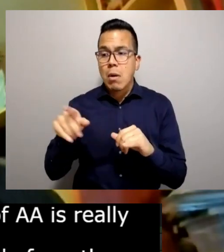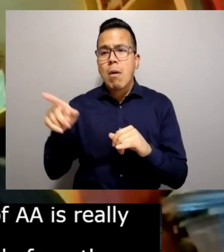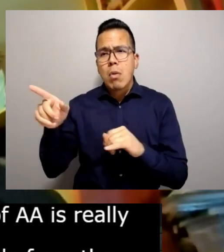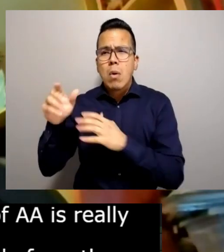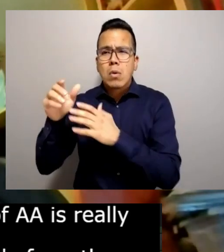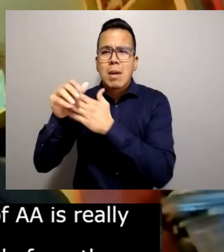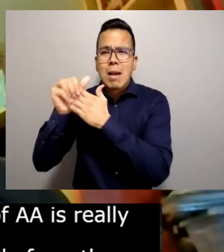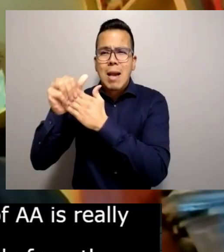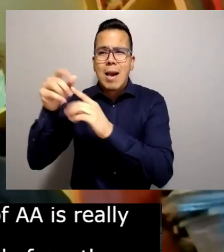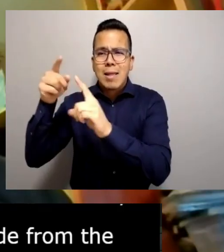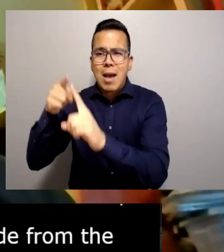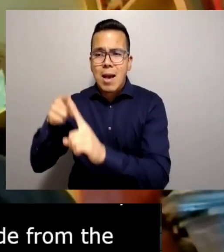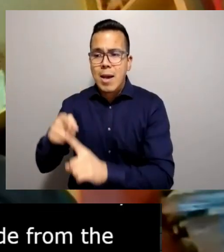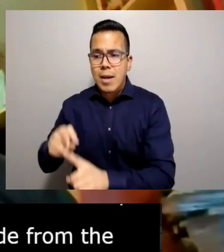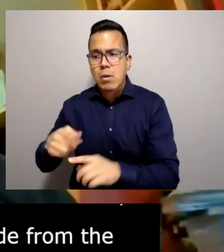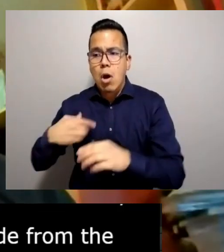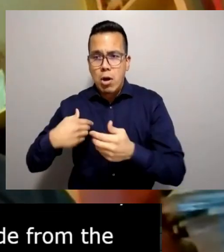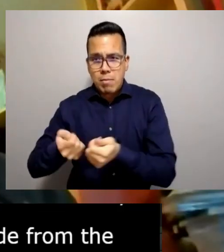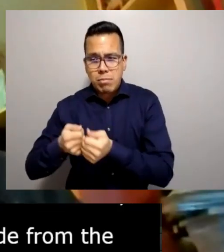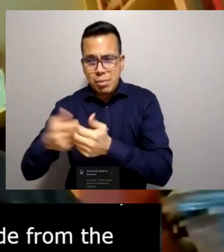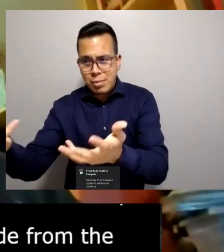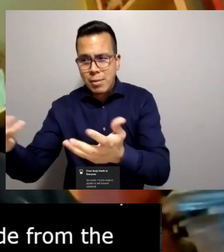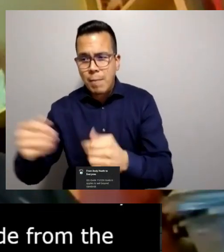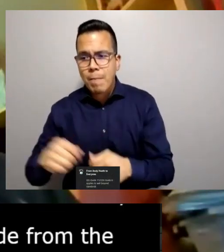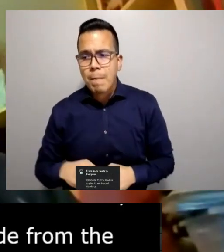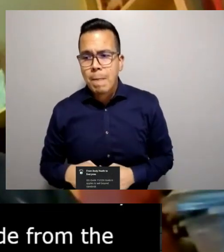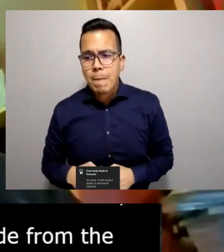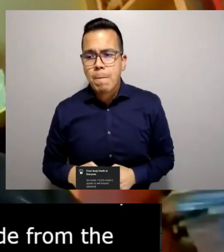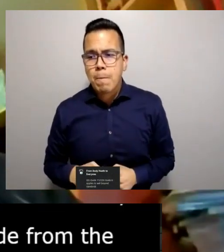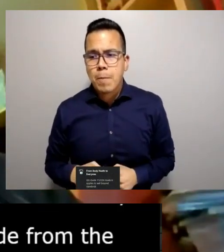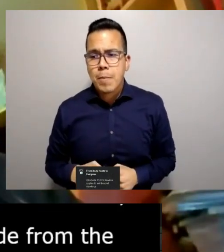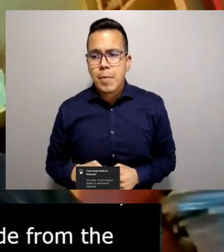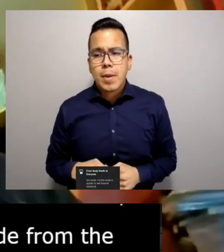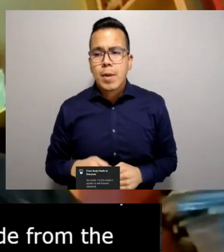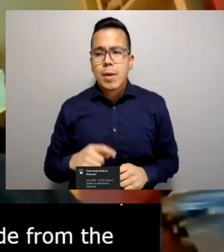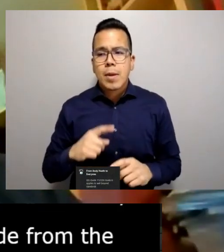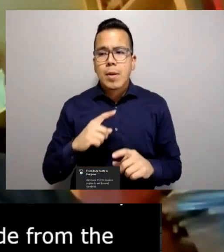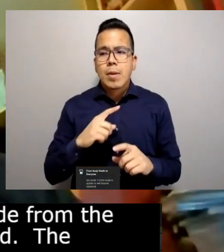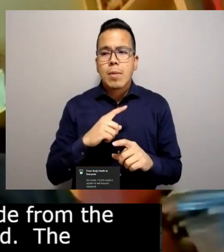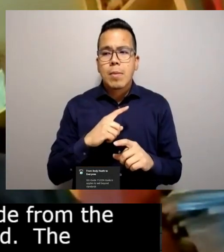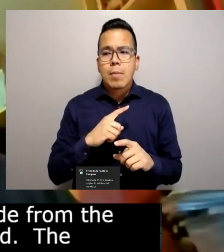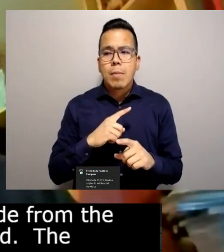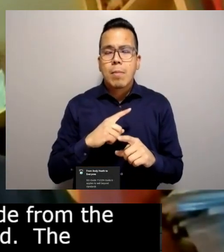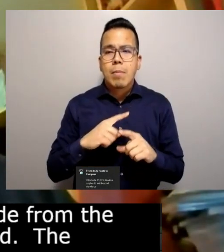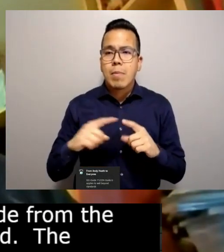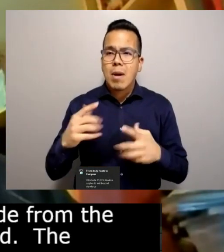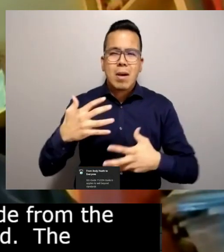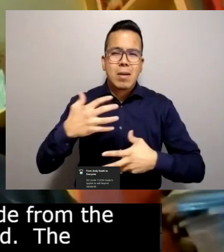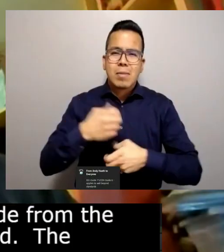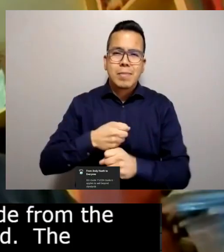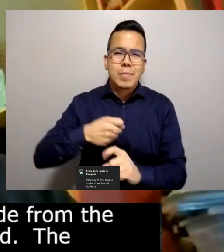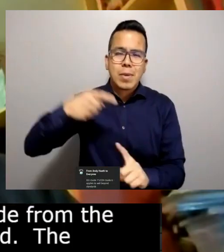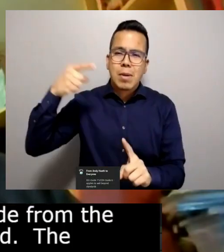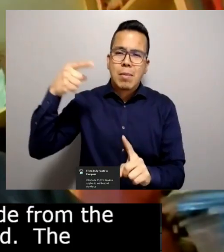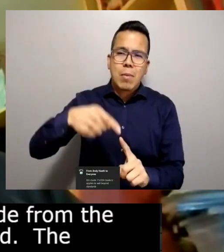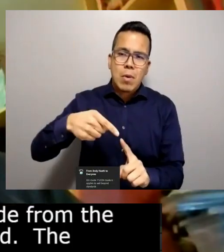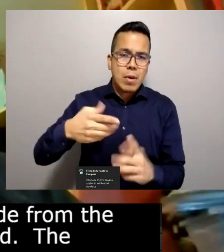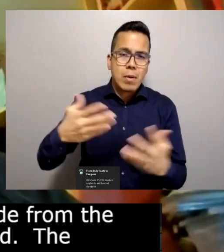privately promulgated. And the bottom line is what I like to call functional